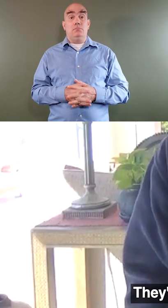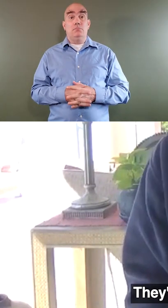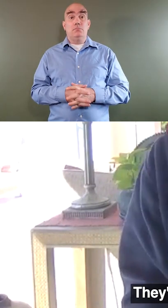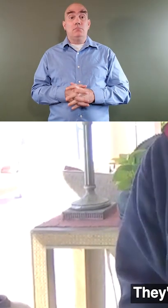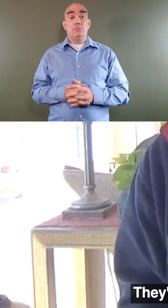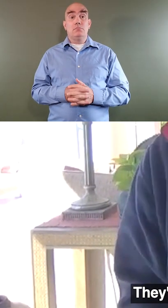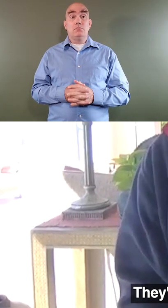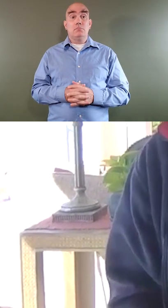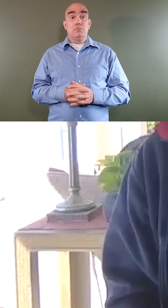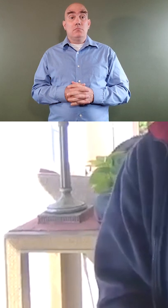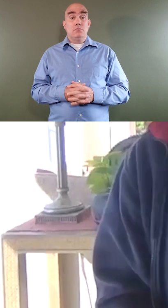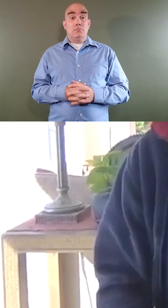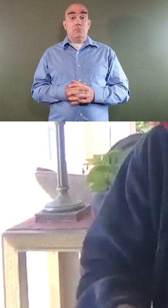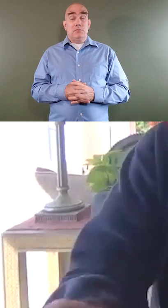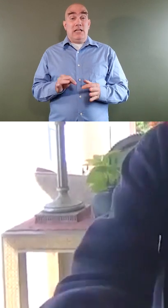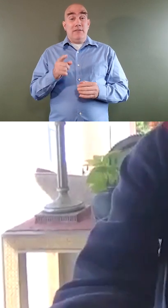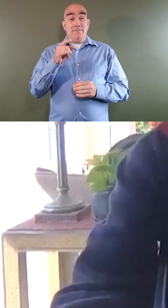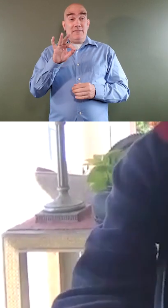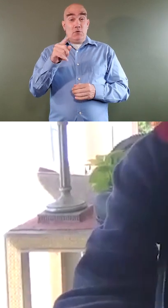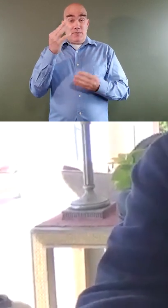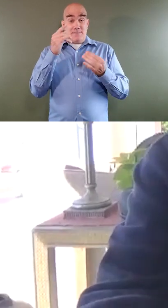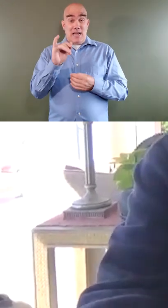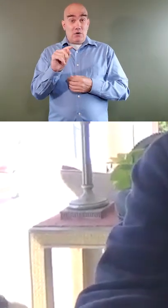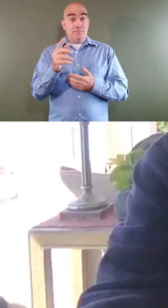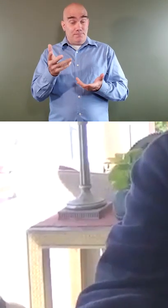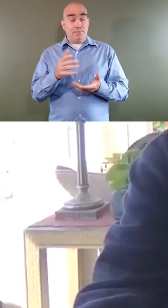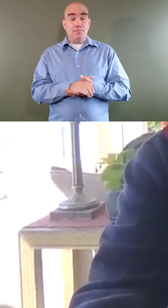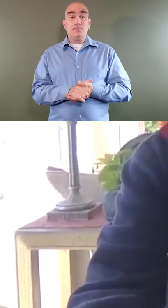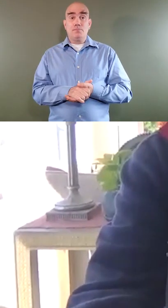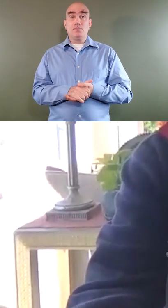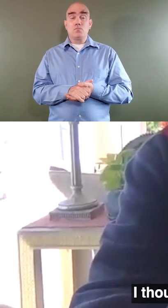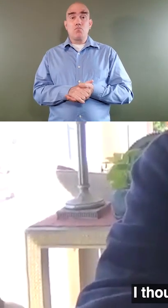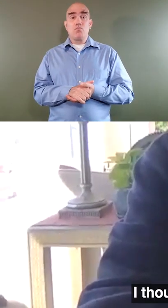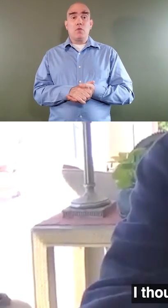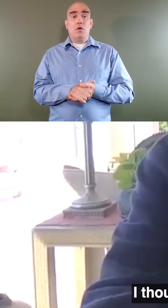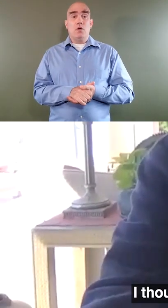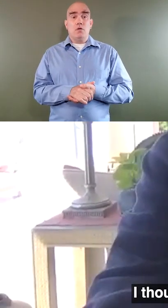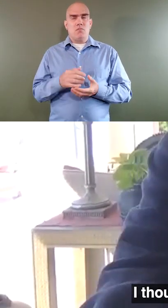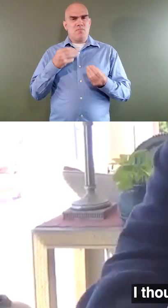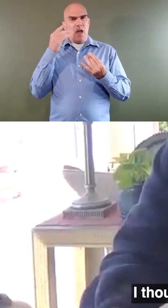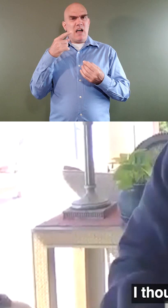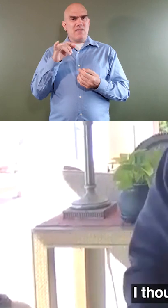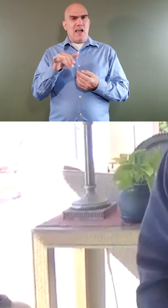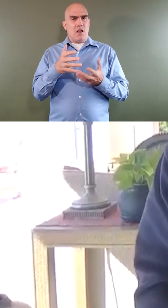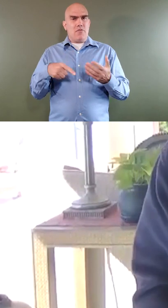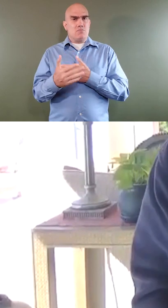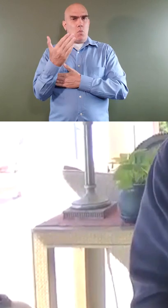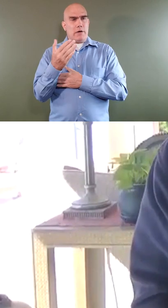mental functions. But if you think about it, I've thought a lot about this